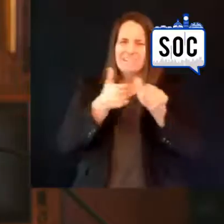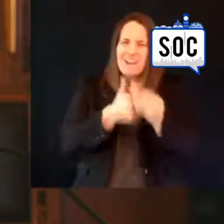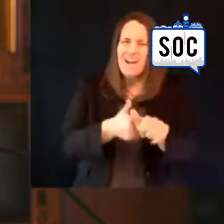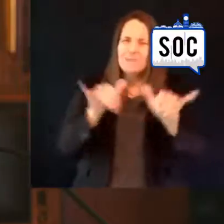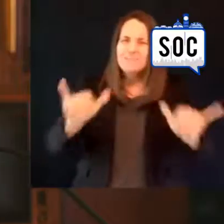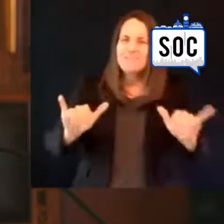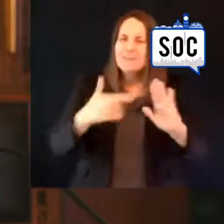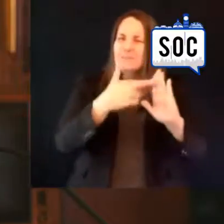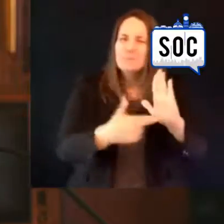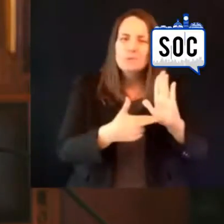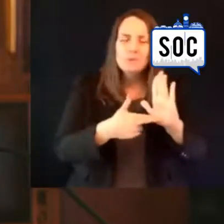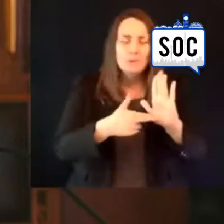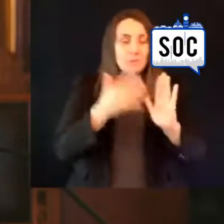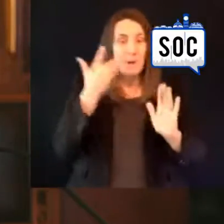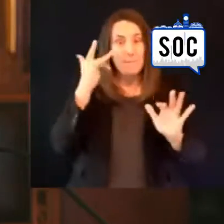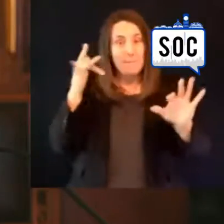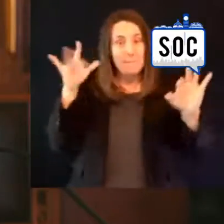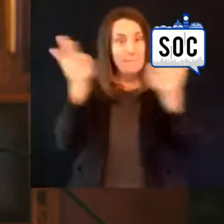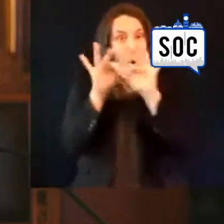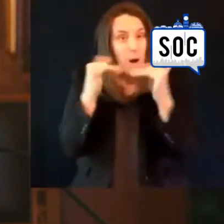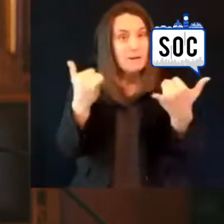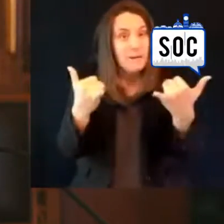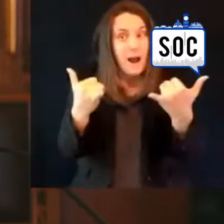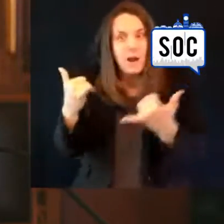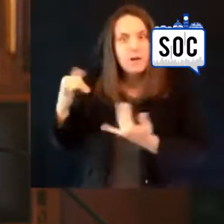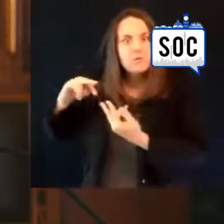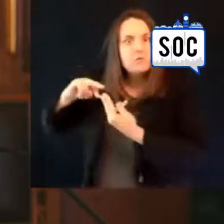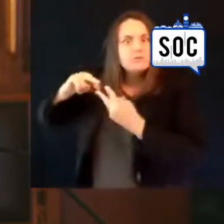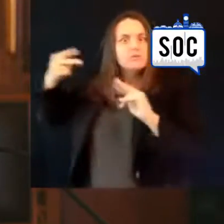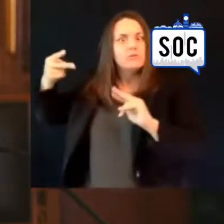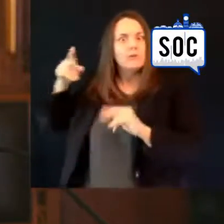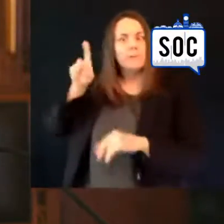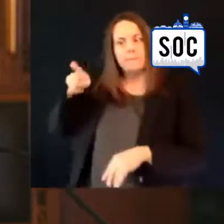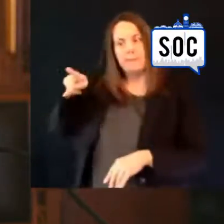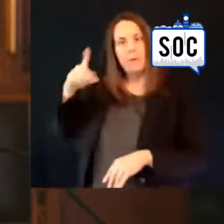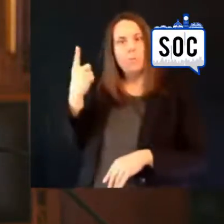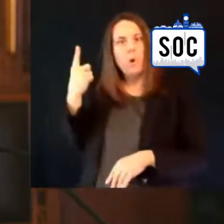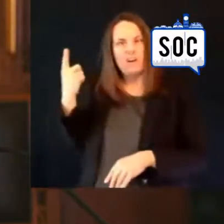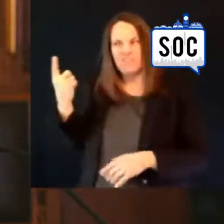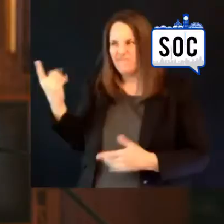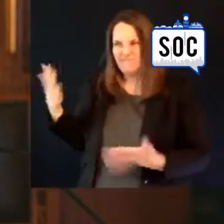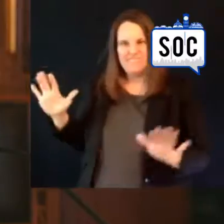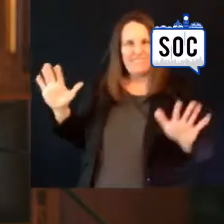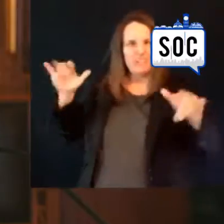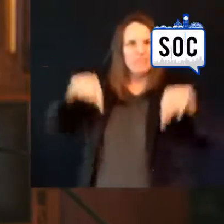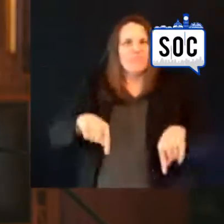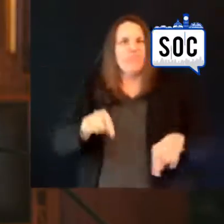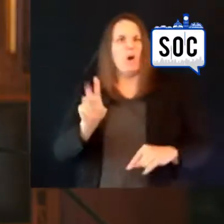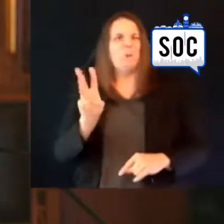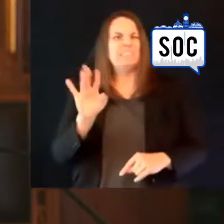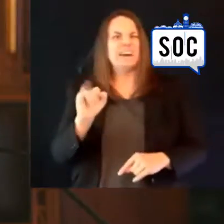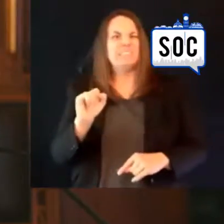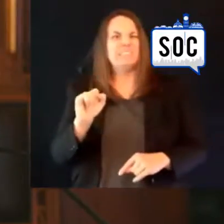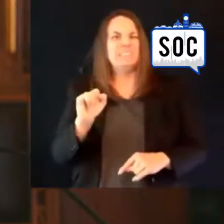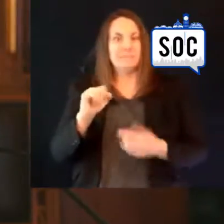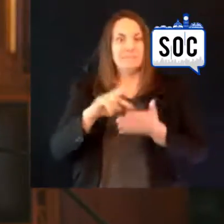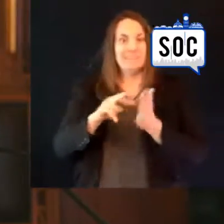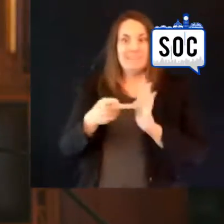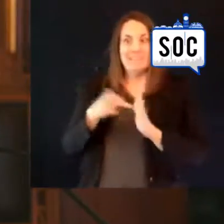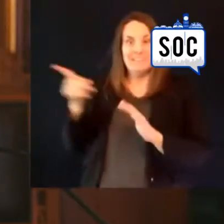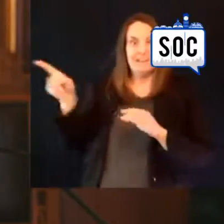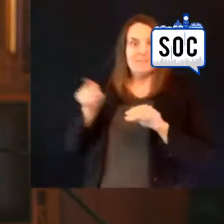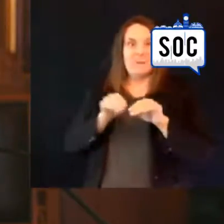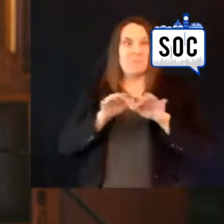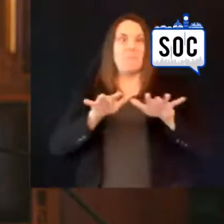been identified in our state. With confirmation that all 3 variants are present in Wisconsin,